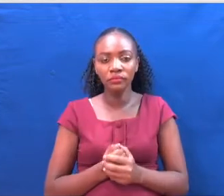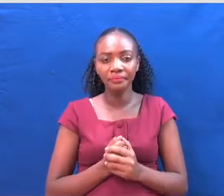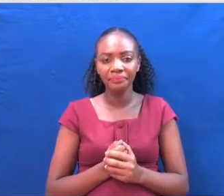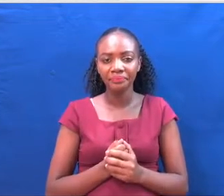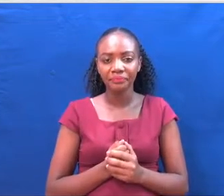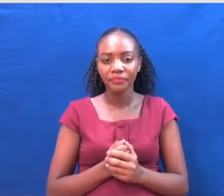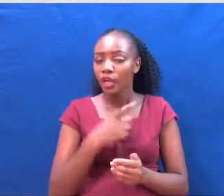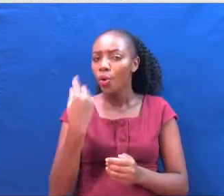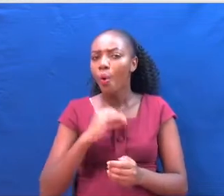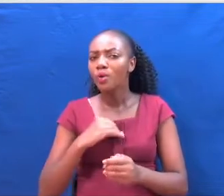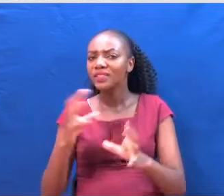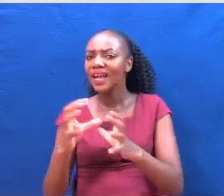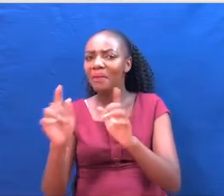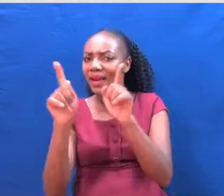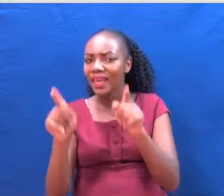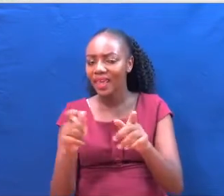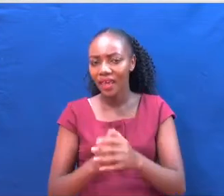Who owns this company?